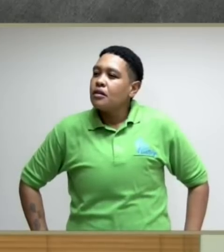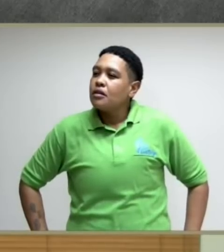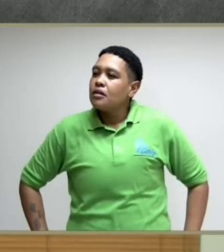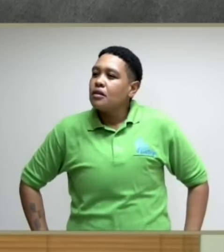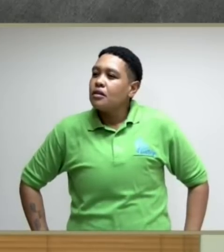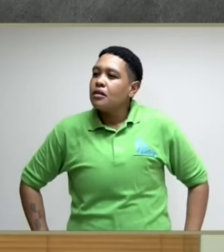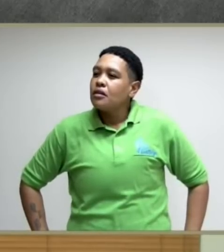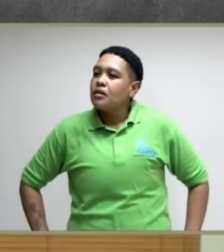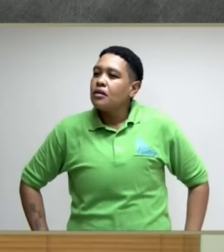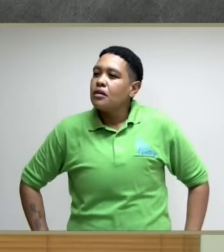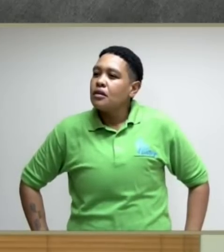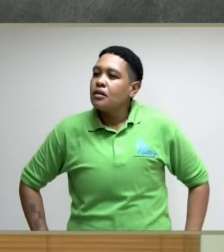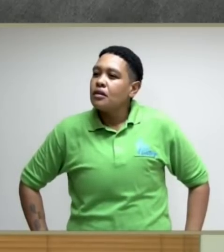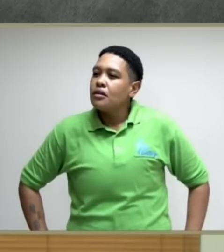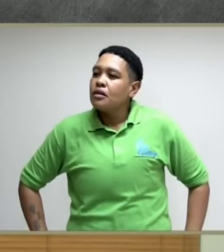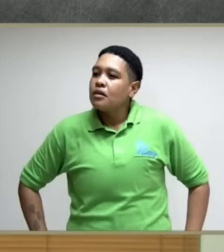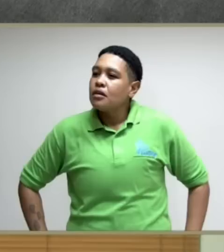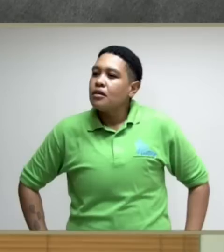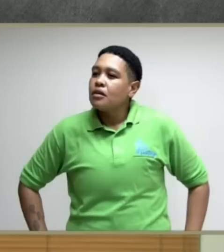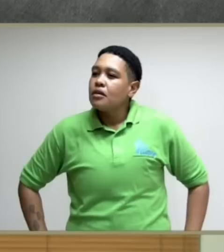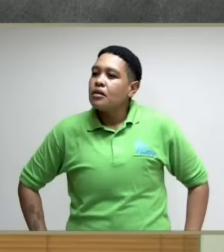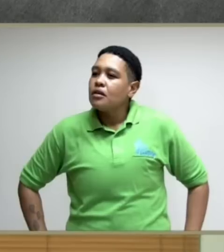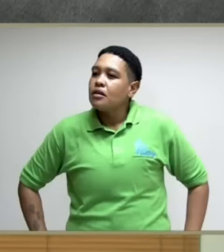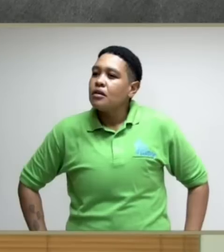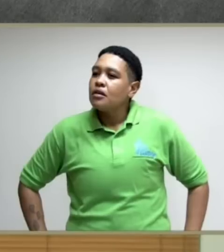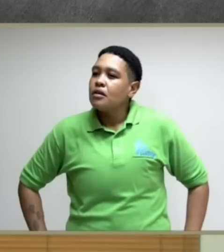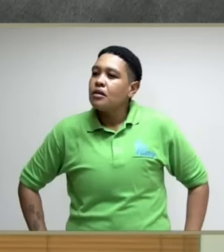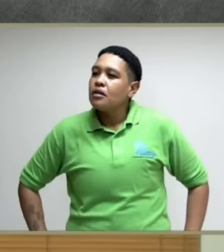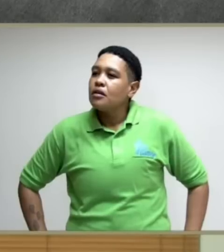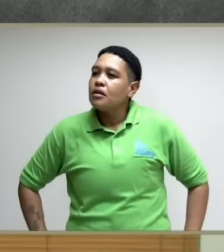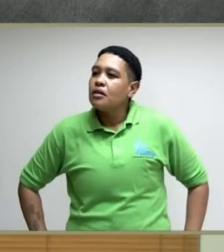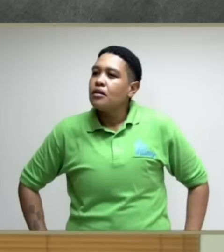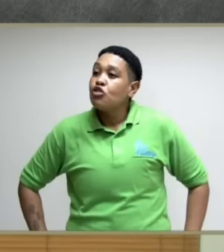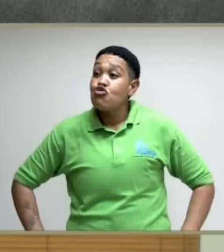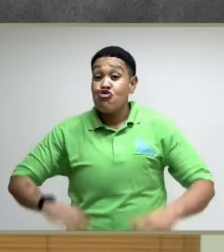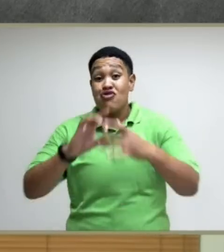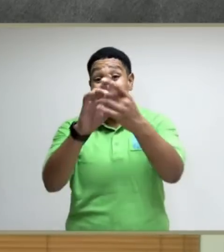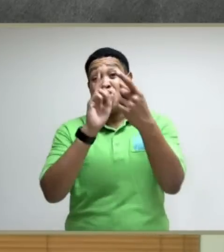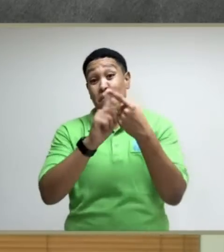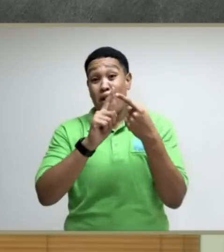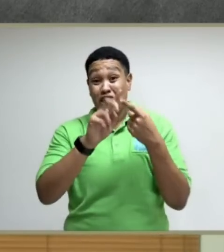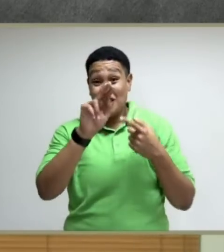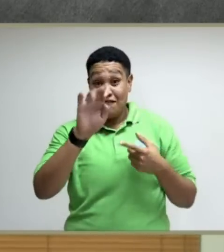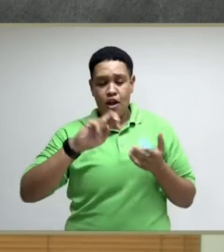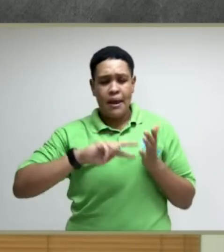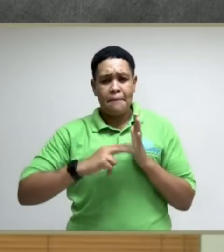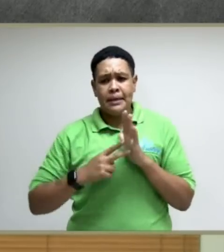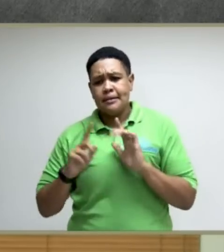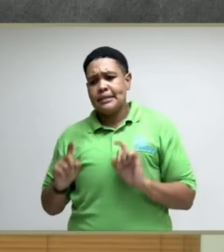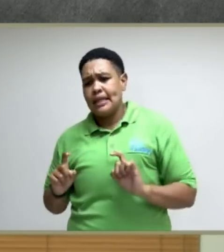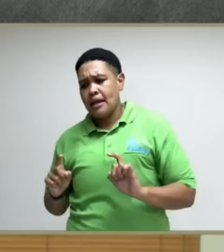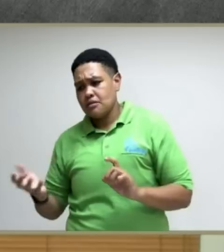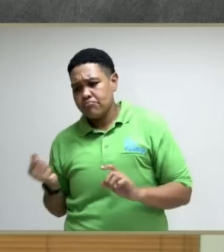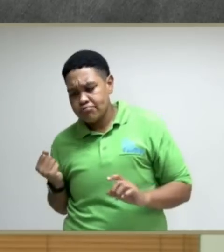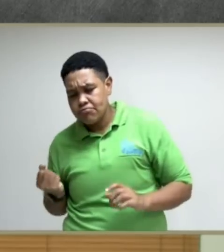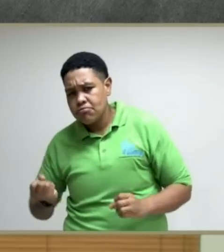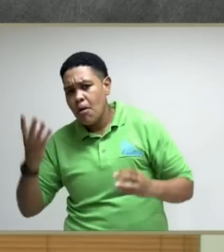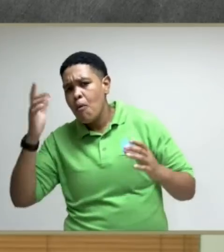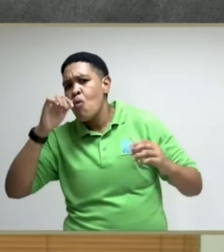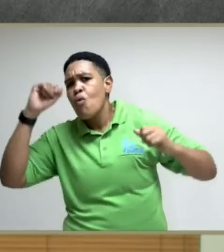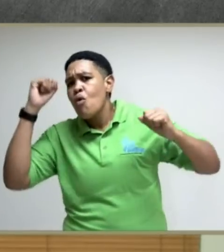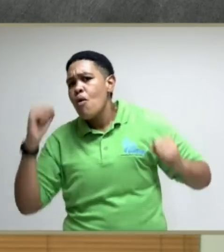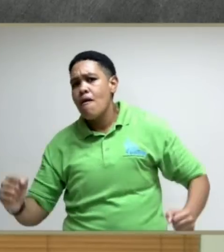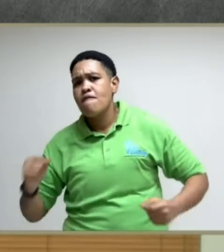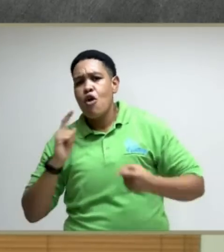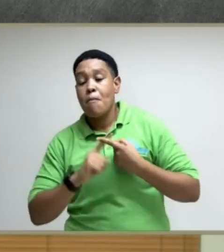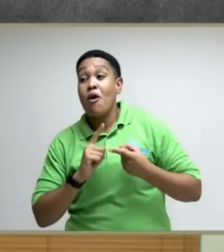done that are positive. Now, when we looked at the slide with the number of confirmed cases, we certainly saw that we